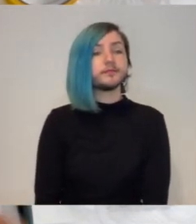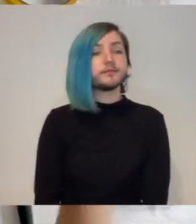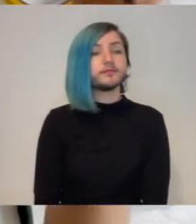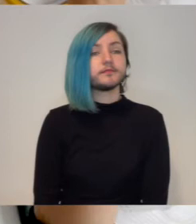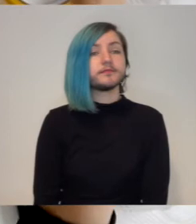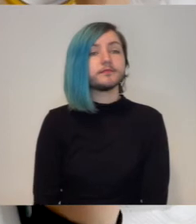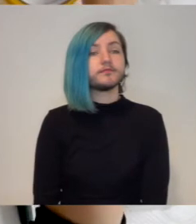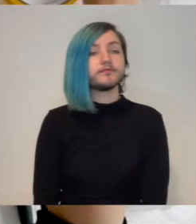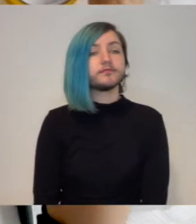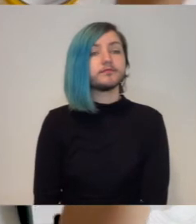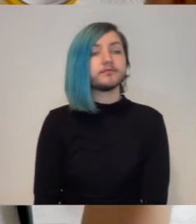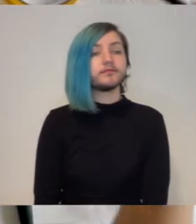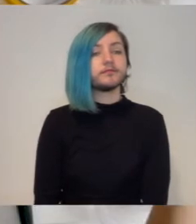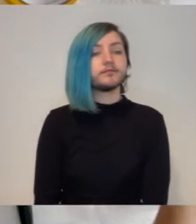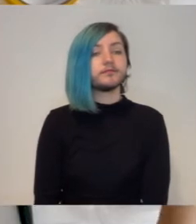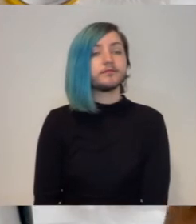and add